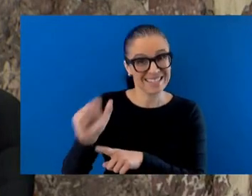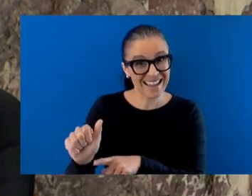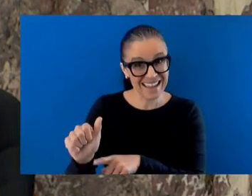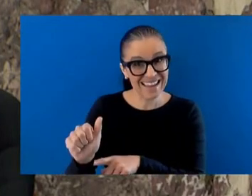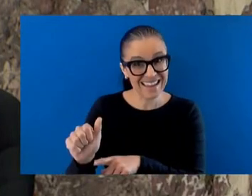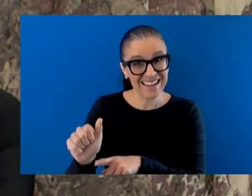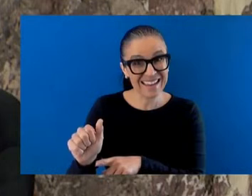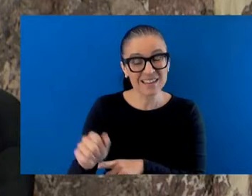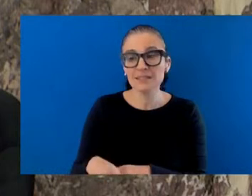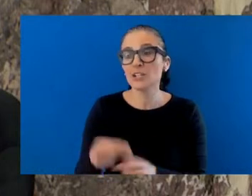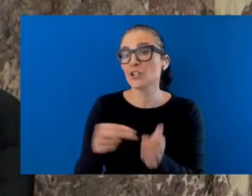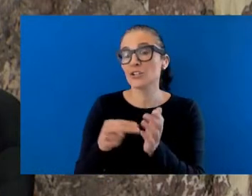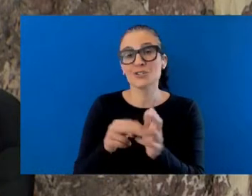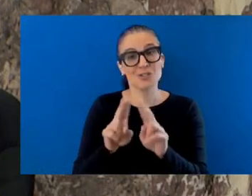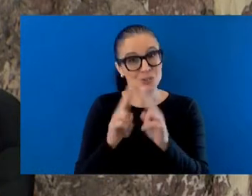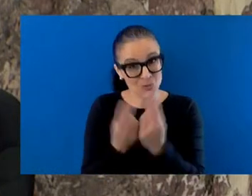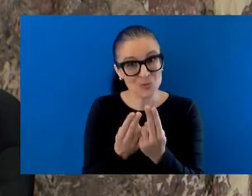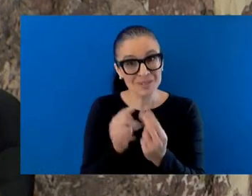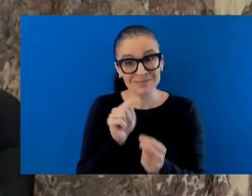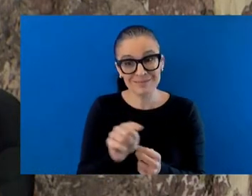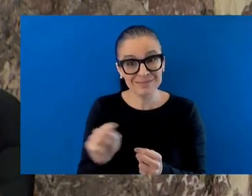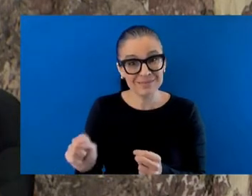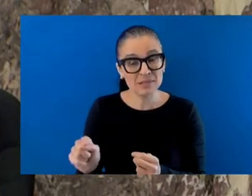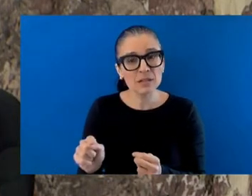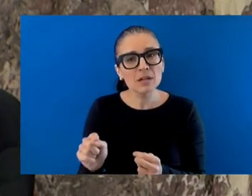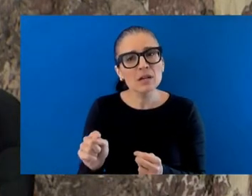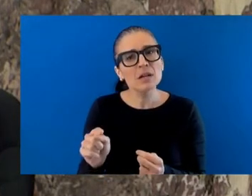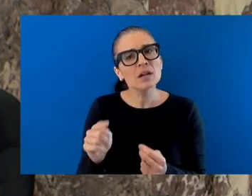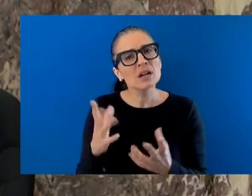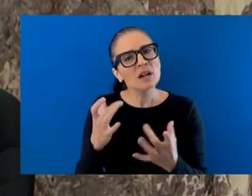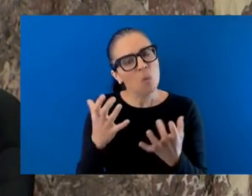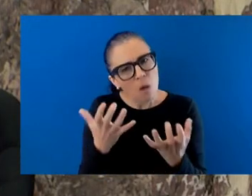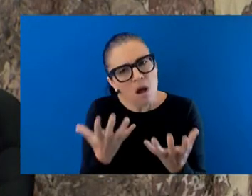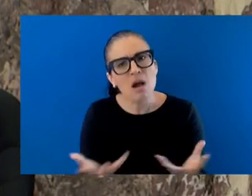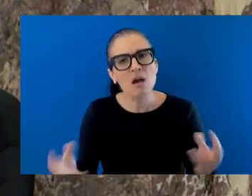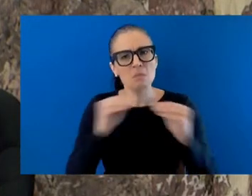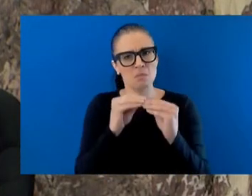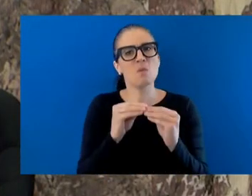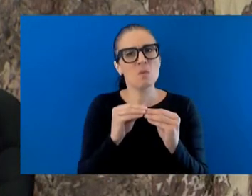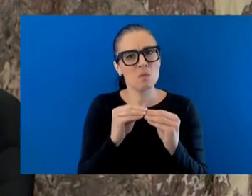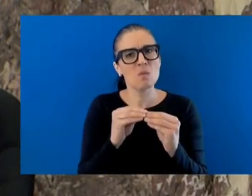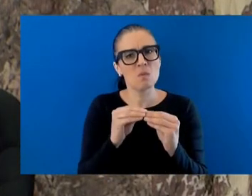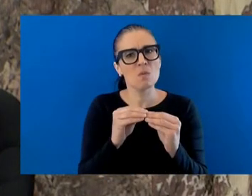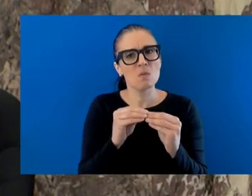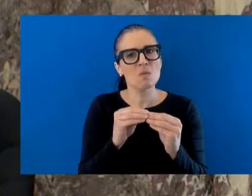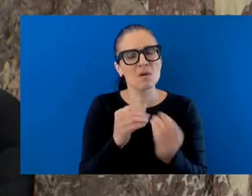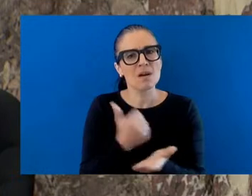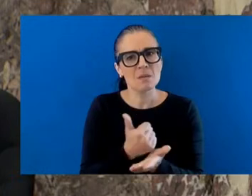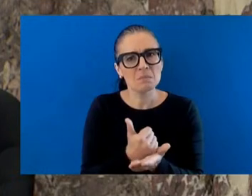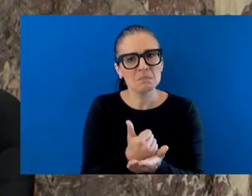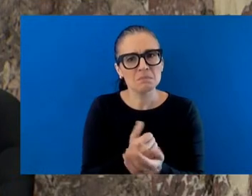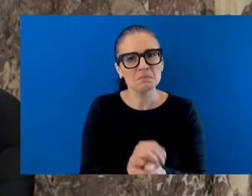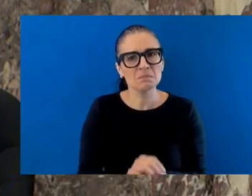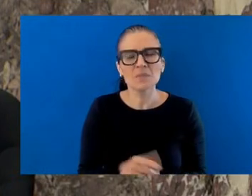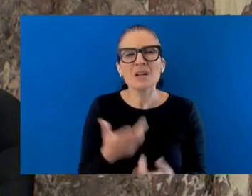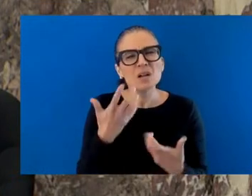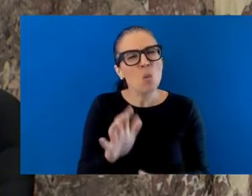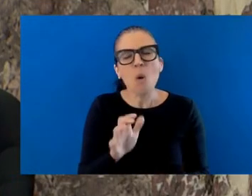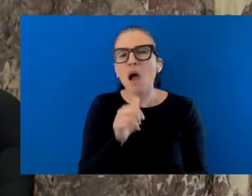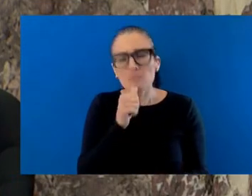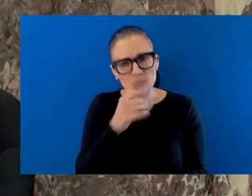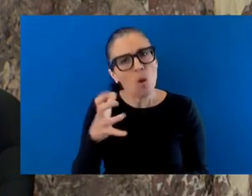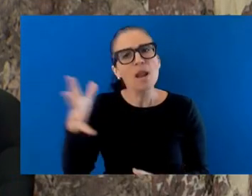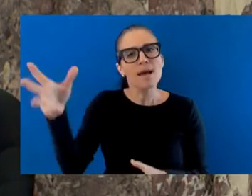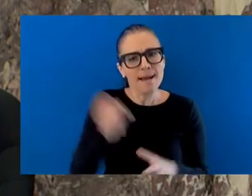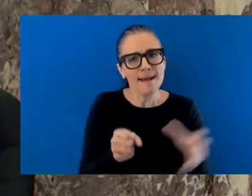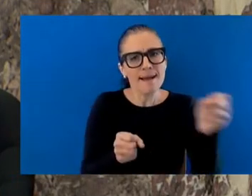a deprivatization of those services, something that the previous government, of course, pursued as a matter of policy.